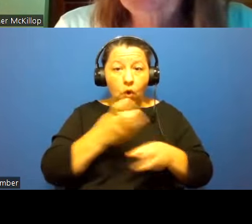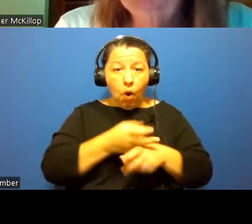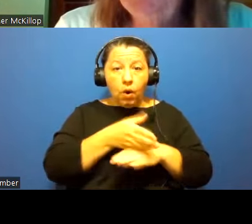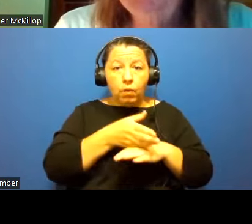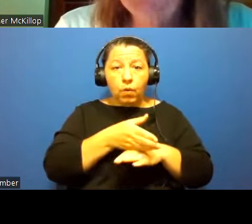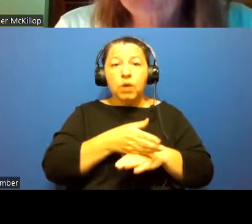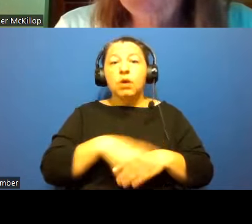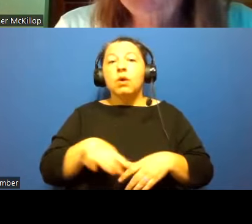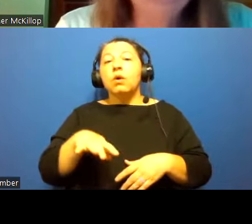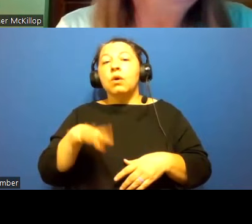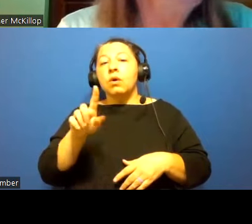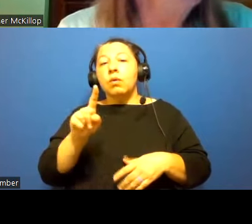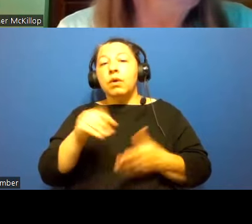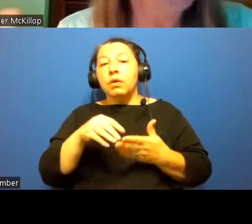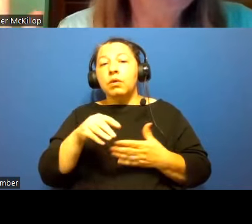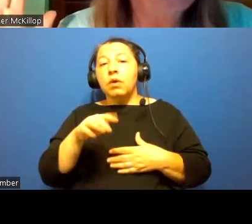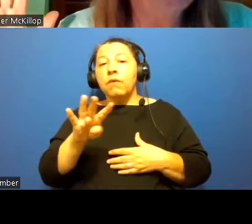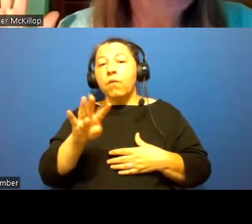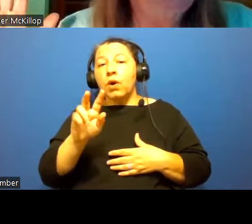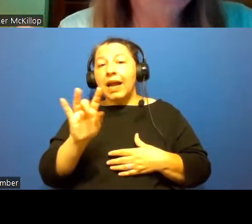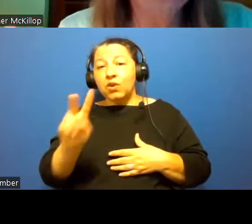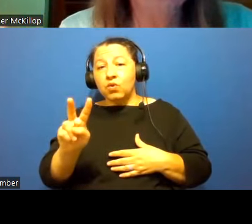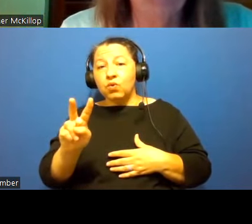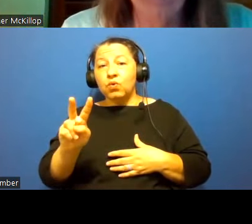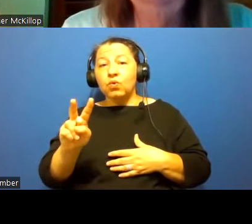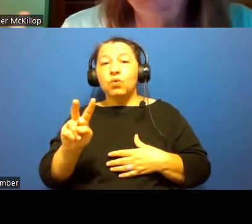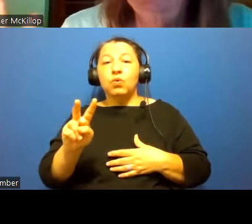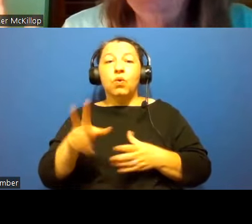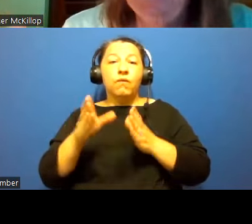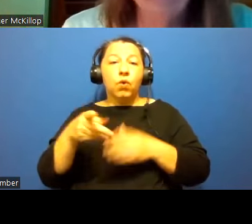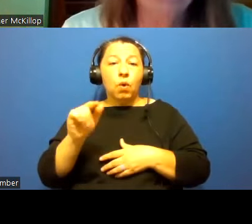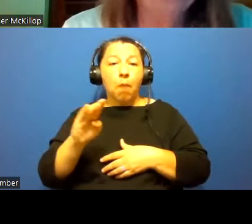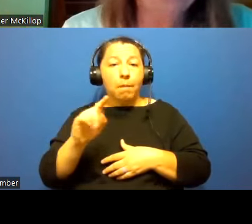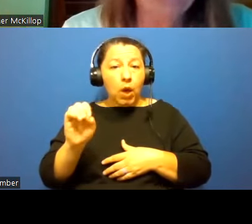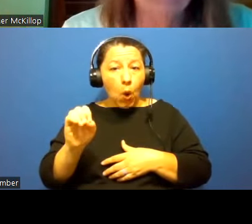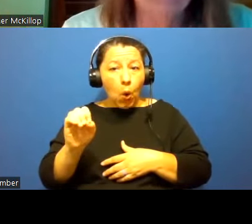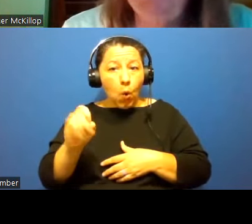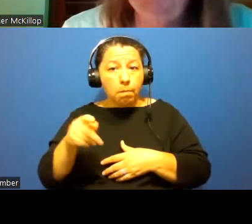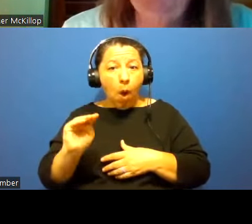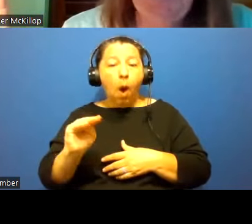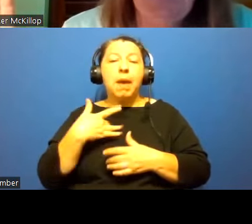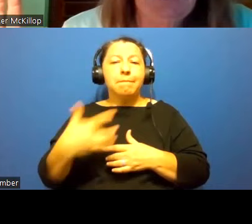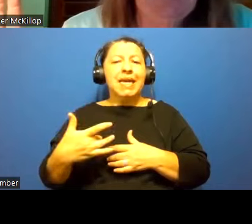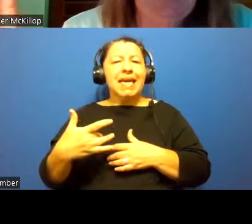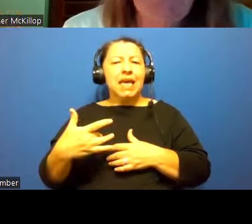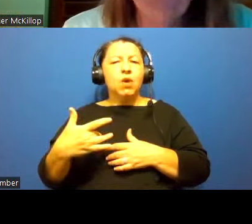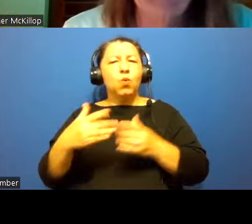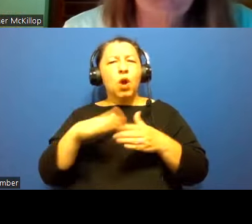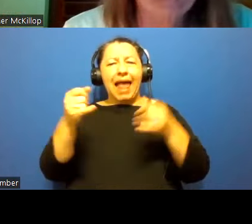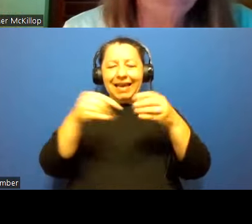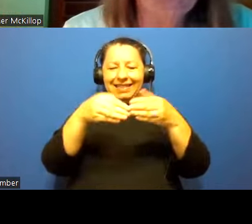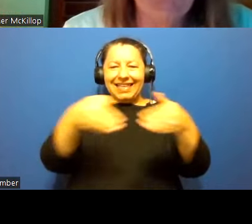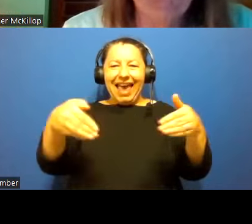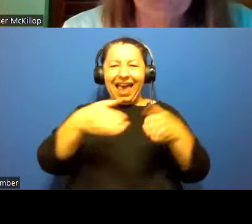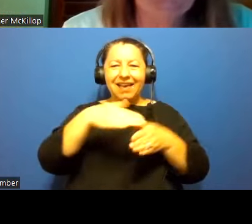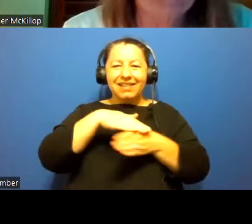1,482 vertical palmetto palm posts, and these more usually defined the edges of sites. They may have been land